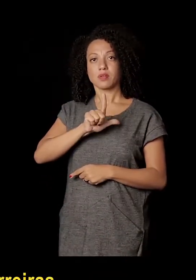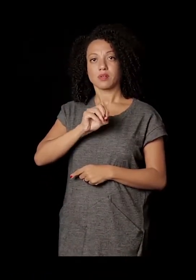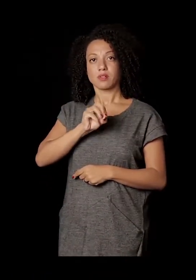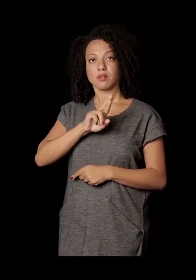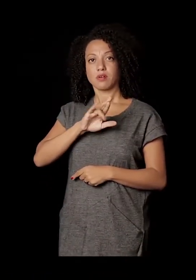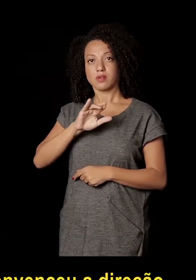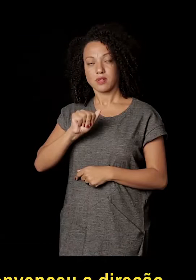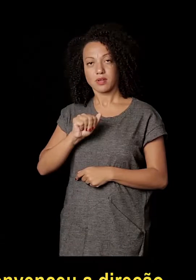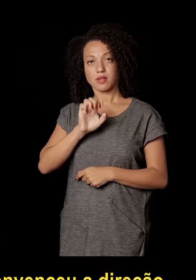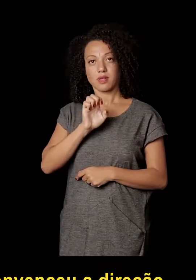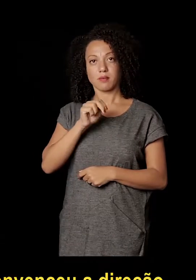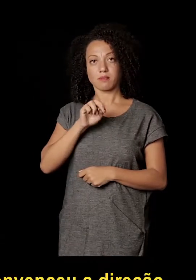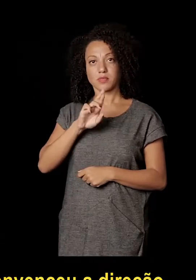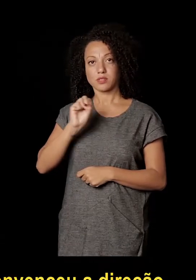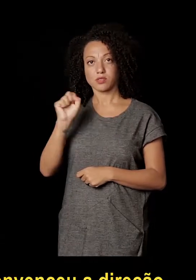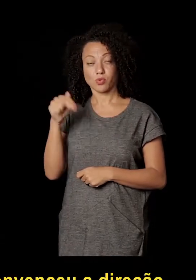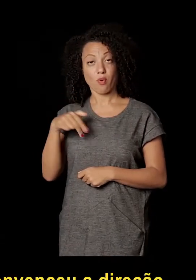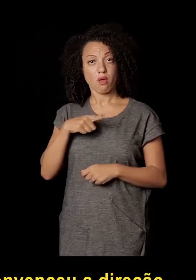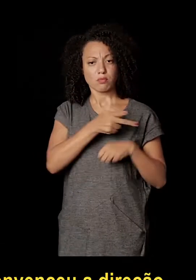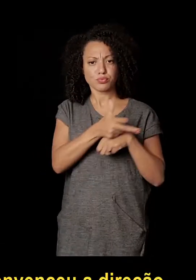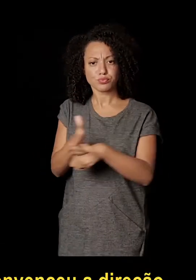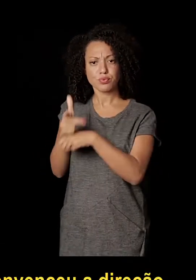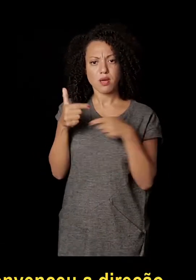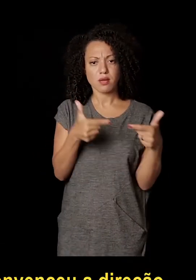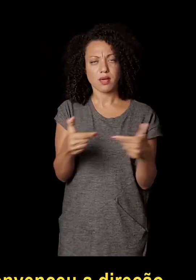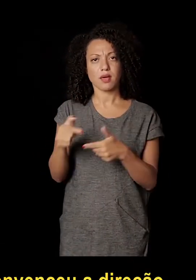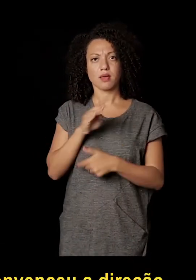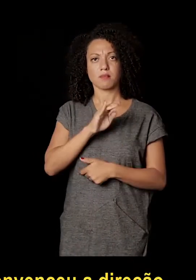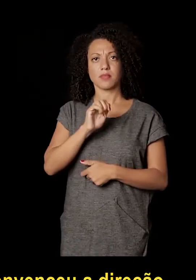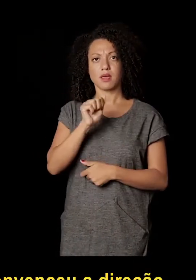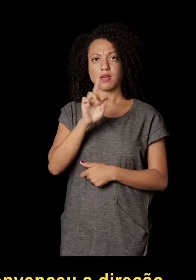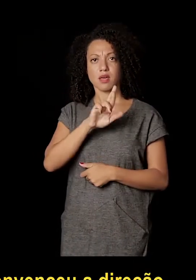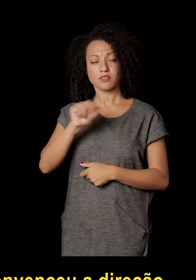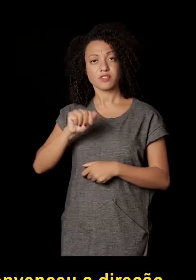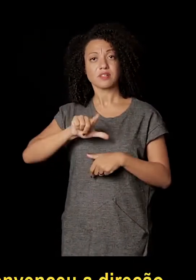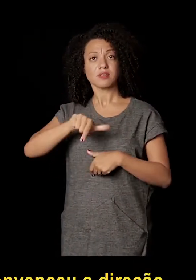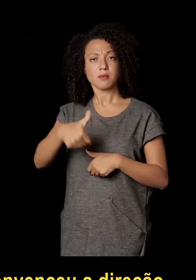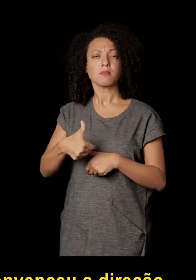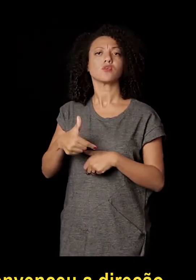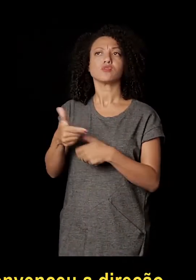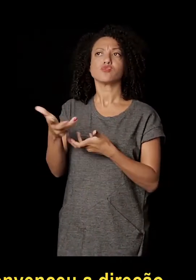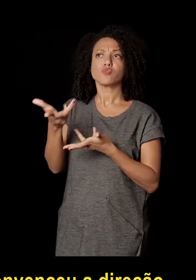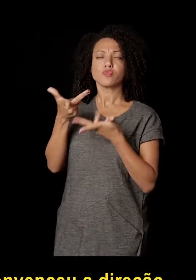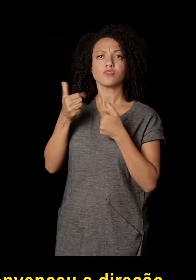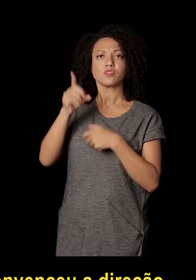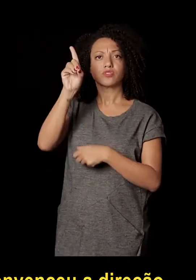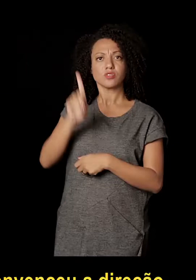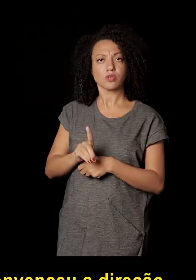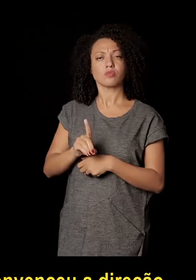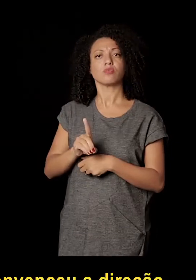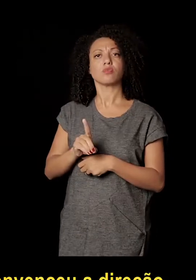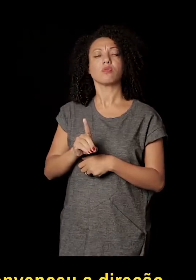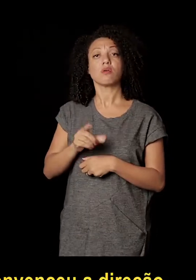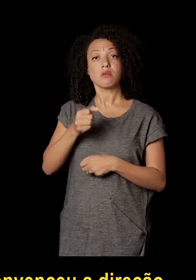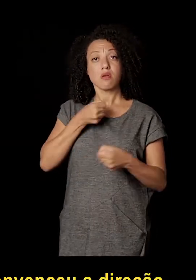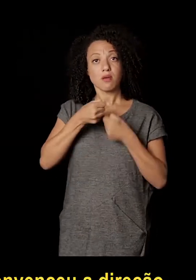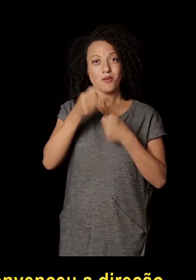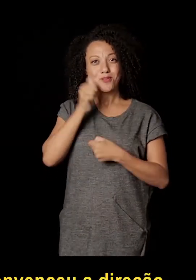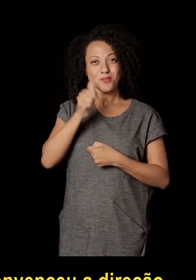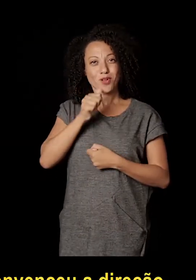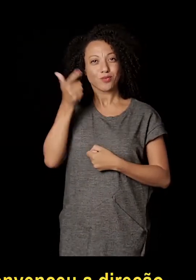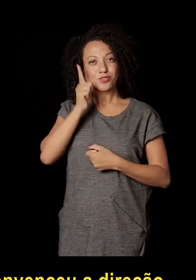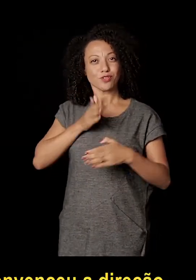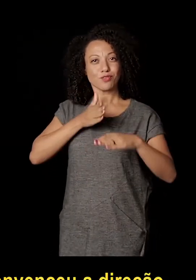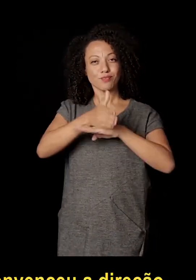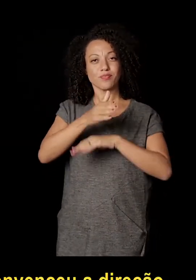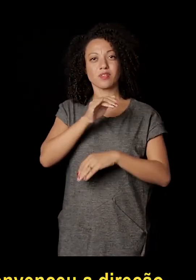Emerson. She covered the war in Biafra, and then she convinced the editorial board of the